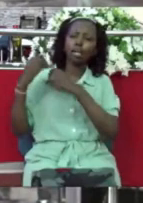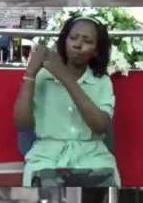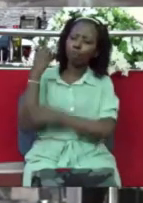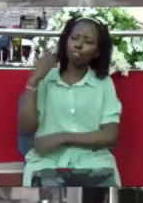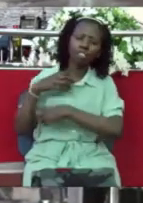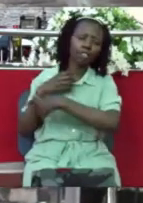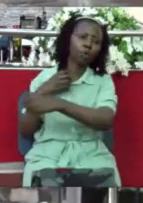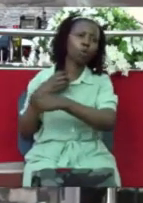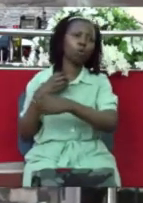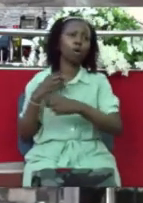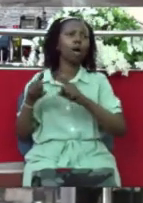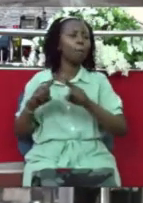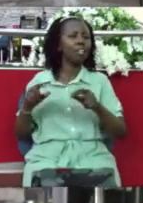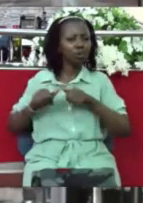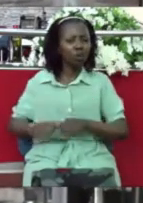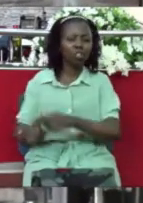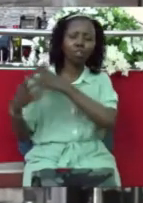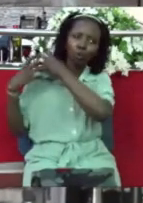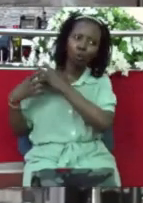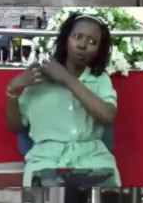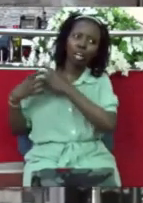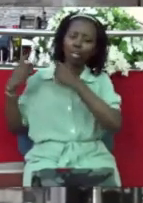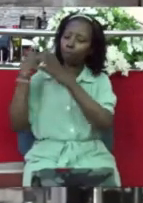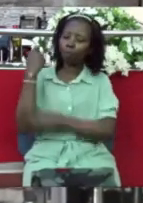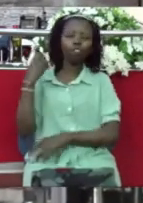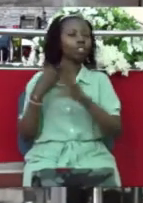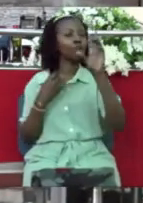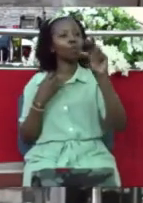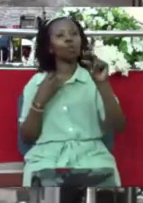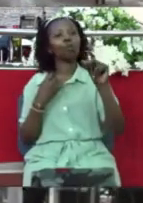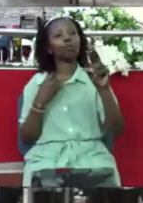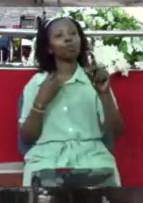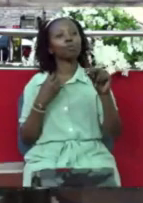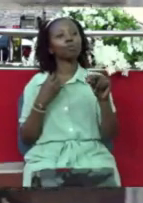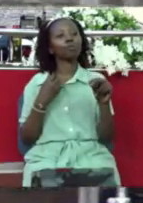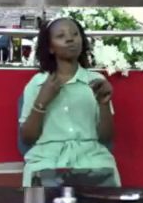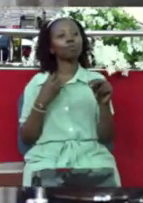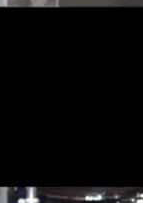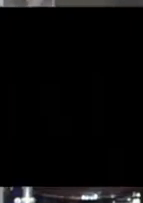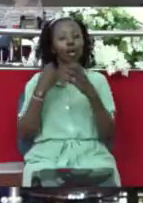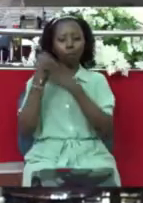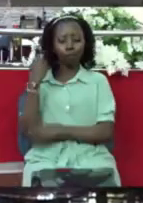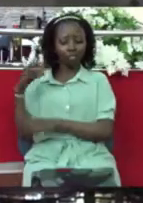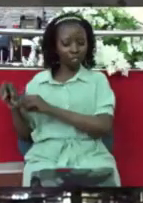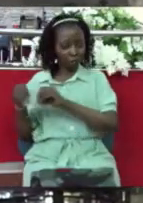Unaambia ufukara. But you are still carrying it. Lakini bado unabeba. Hapana. Hasha, hasha.